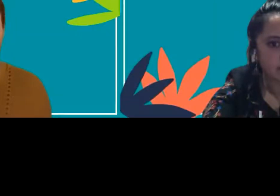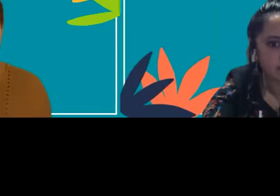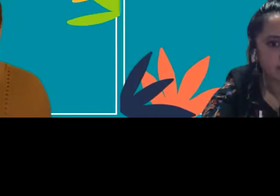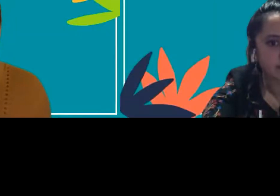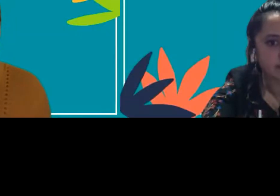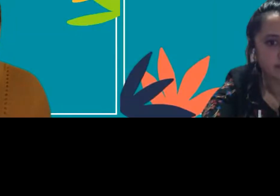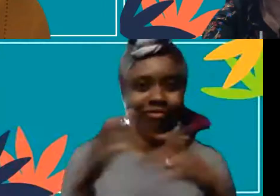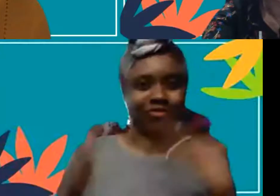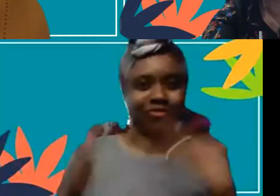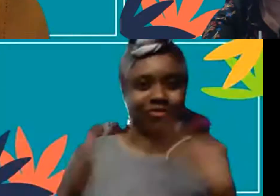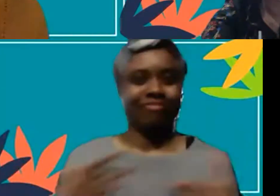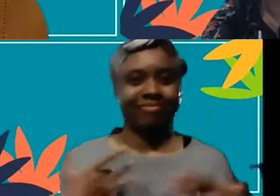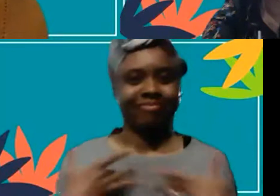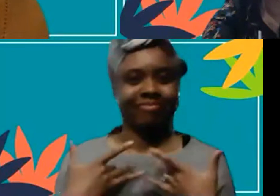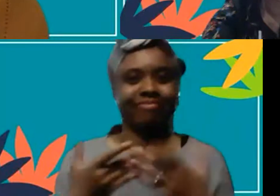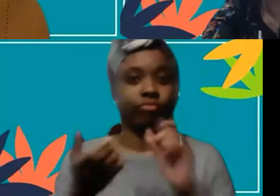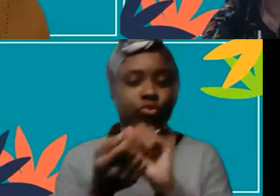and we're really excited to have you, Bhumika.